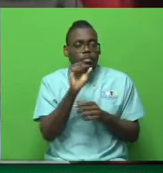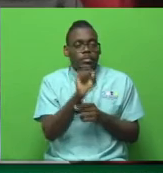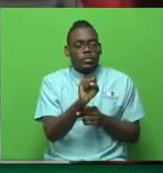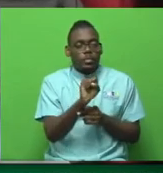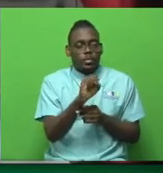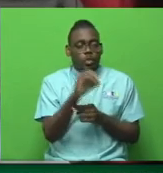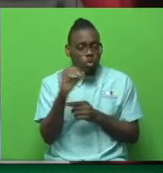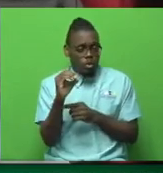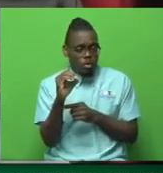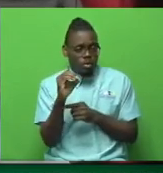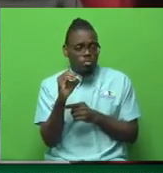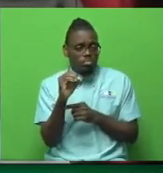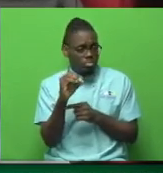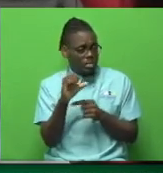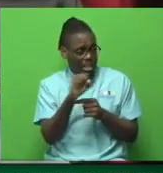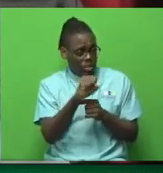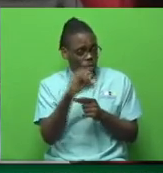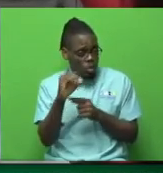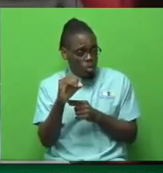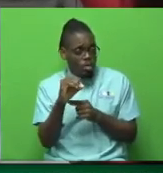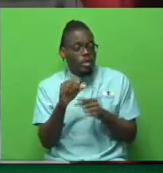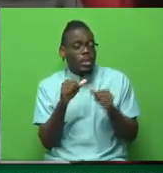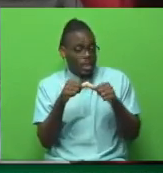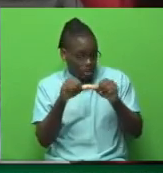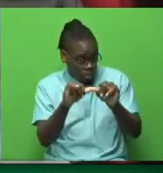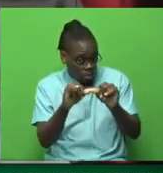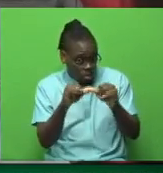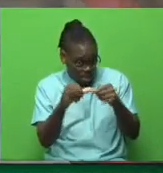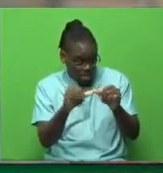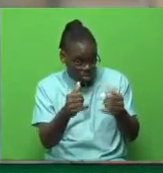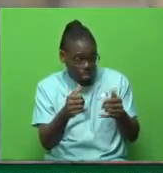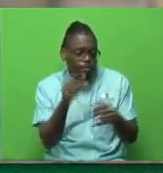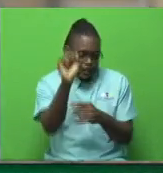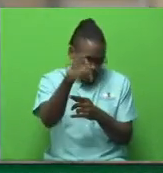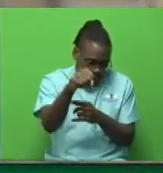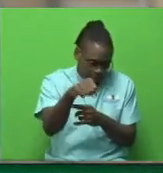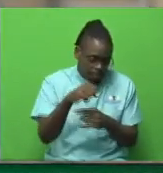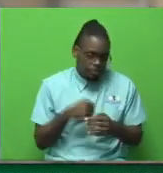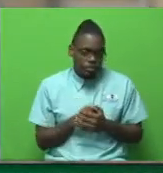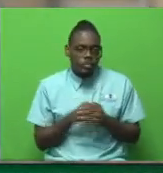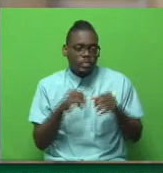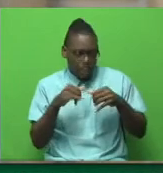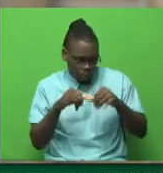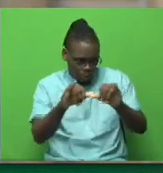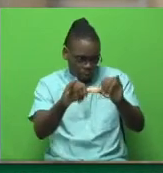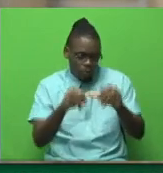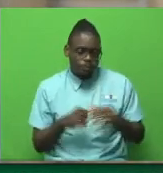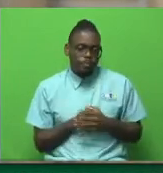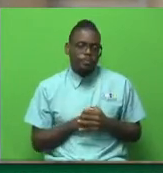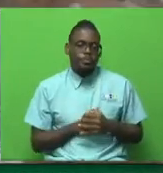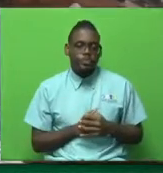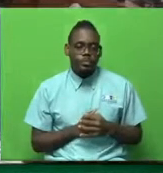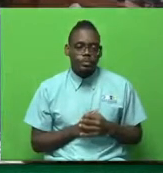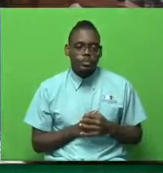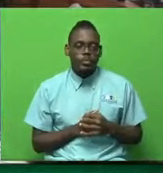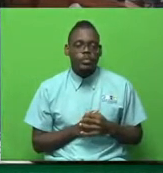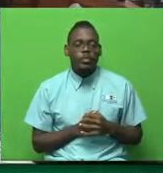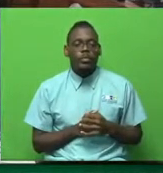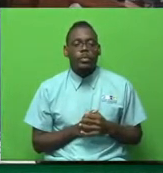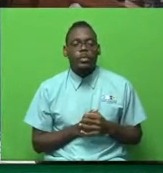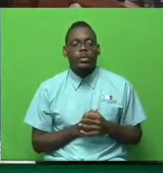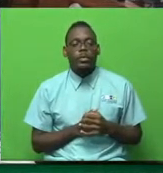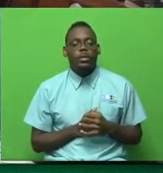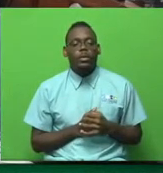by by what you mean yes I do proceed all right thank you speaker in addition